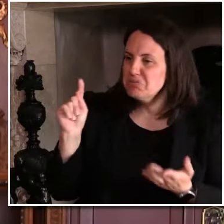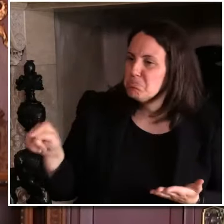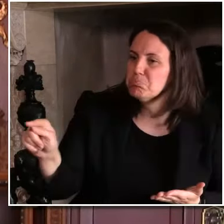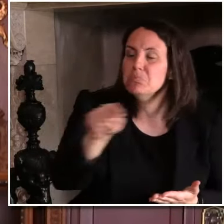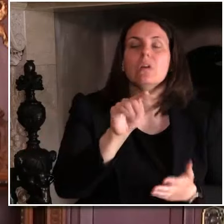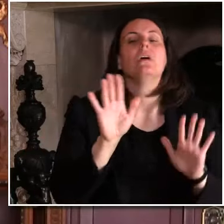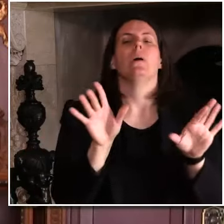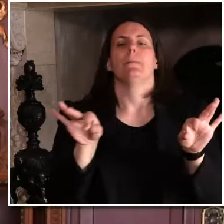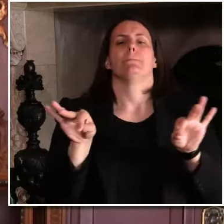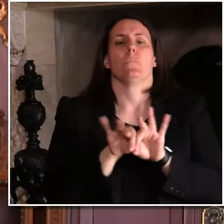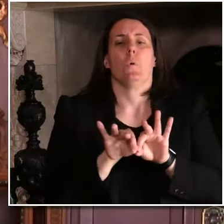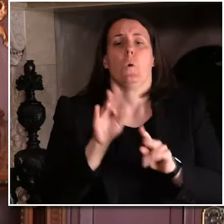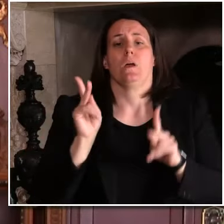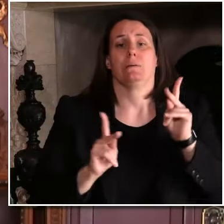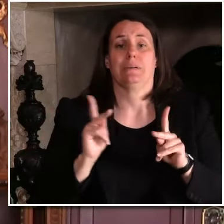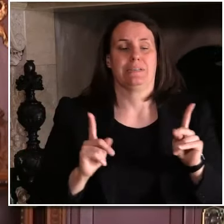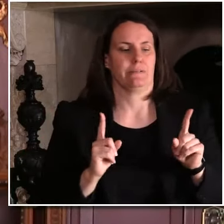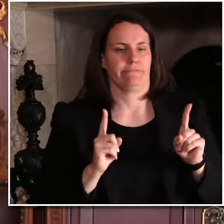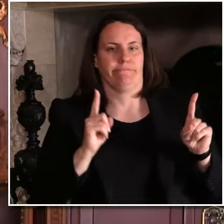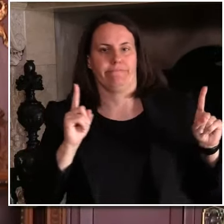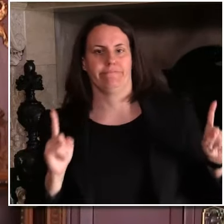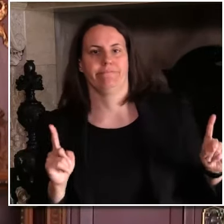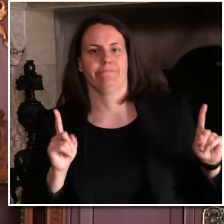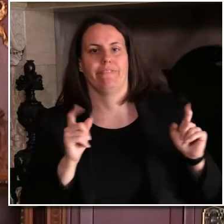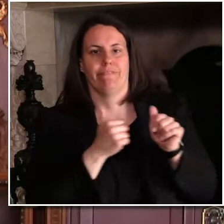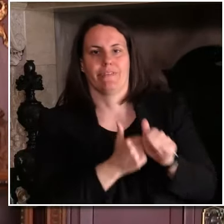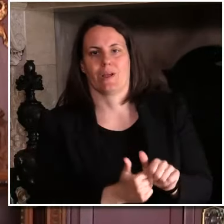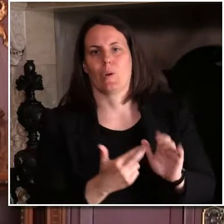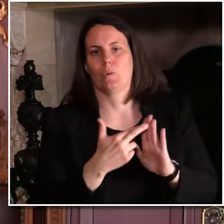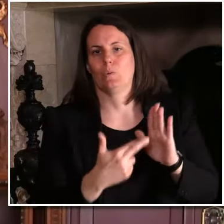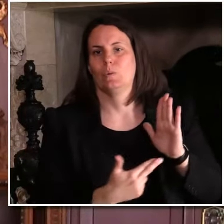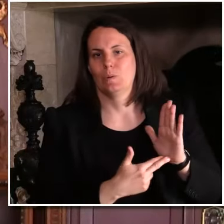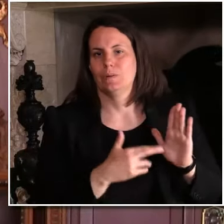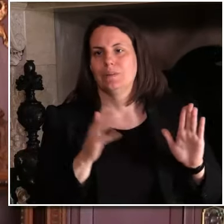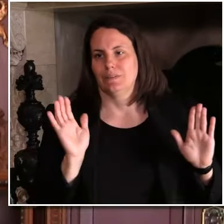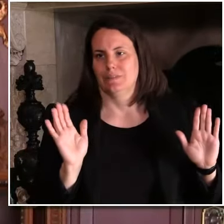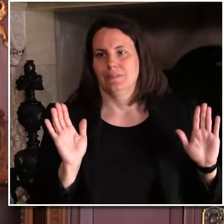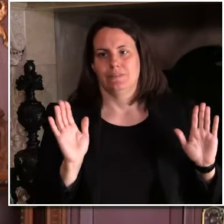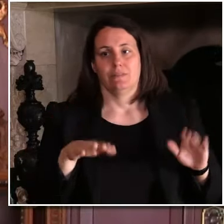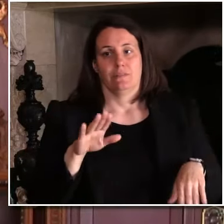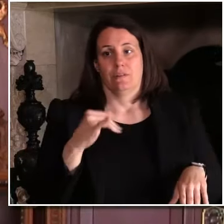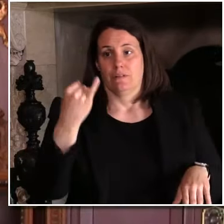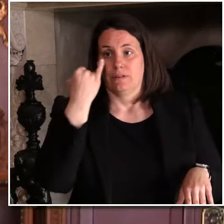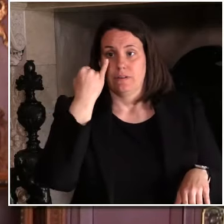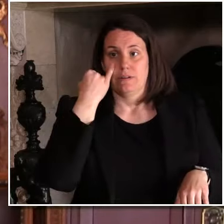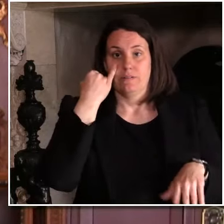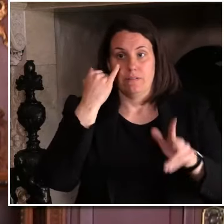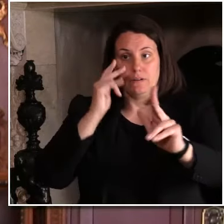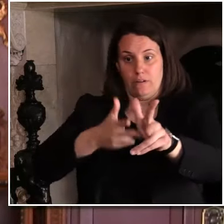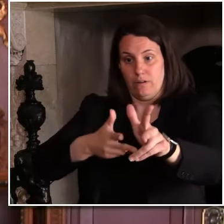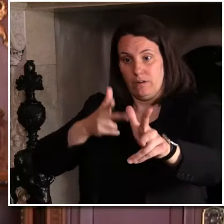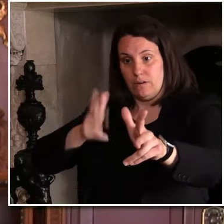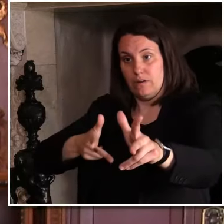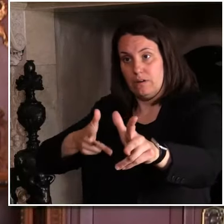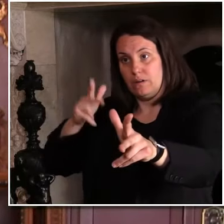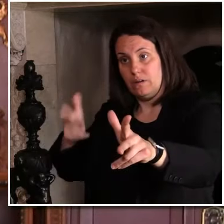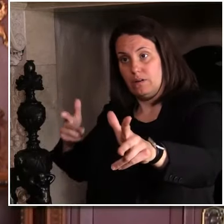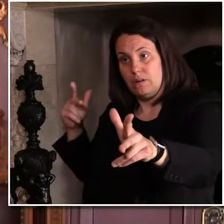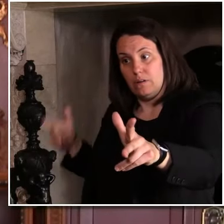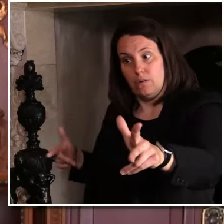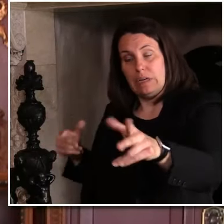keep their distances, the more cars, the more people, and so on and so forth. So I'm not going to sit here and say don't do it, but I will say there